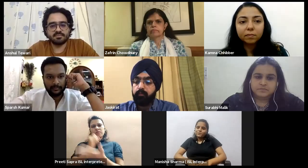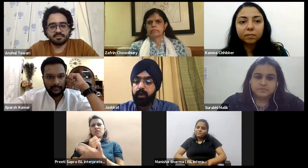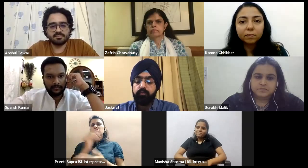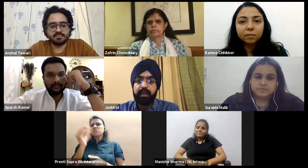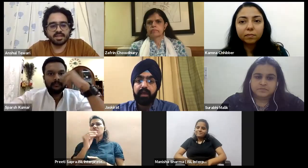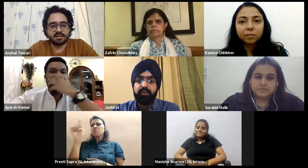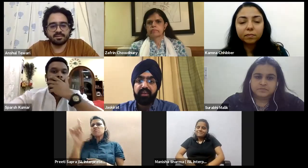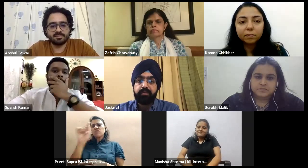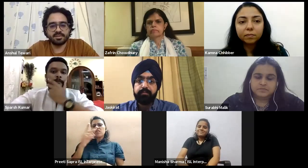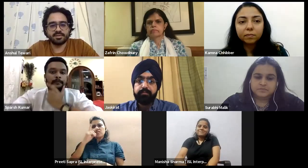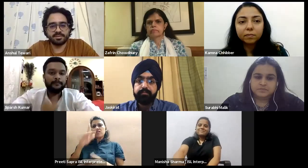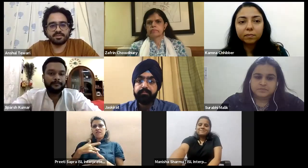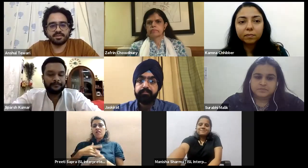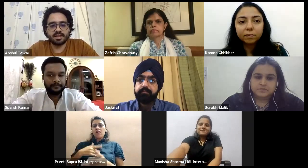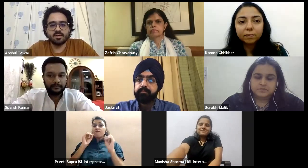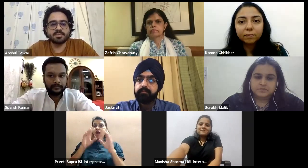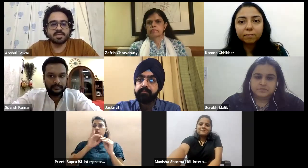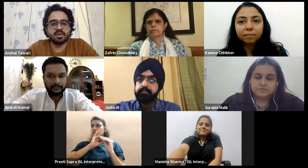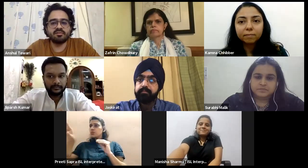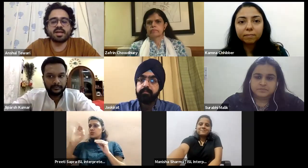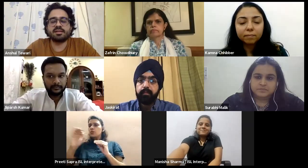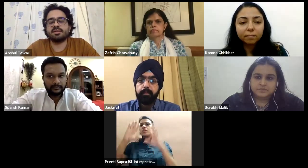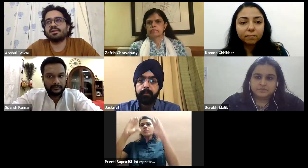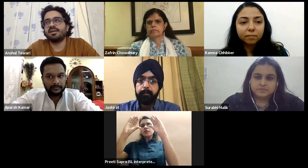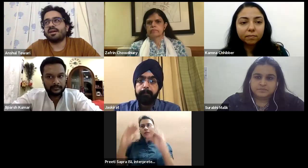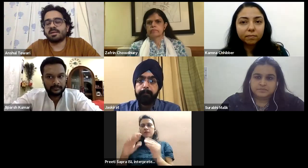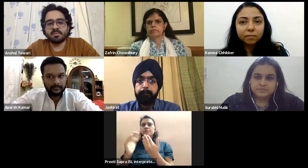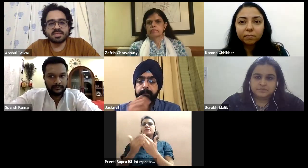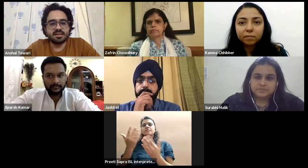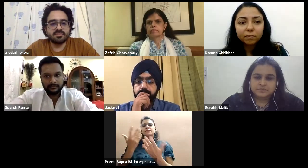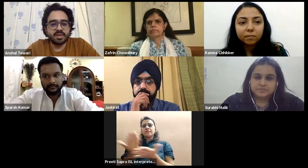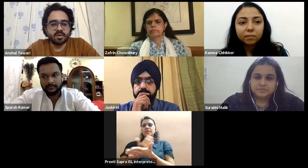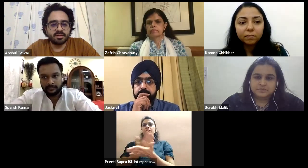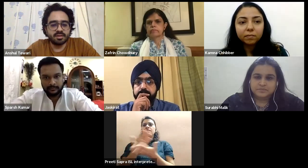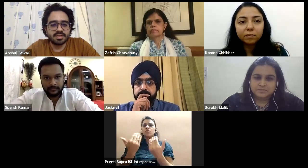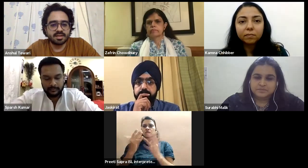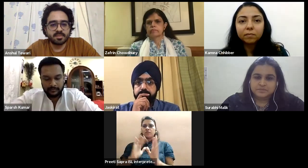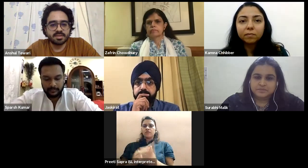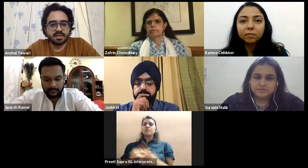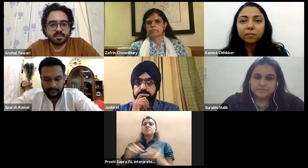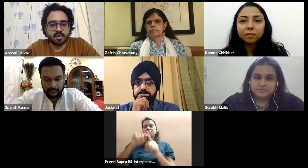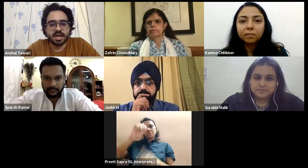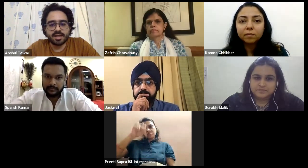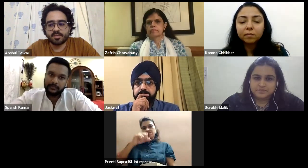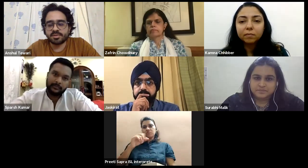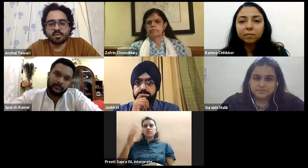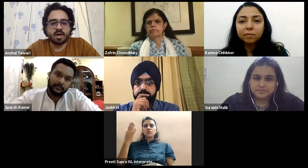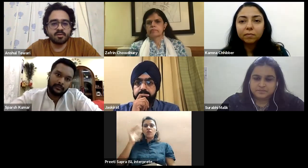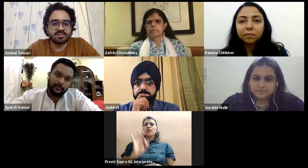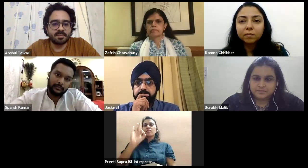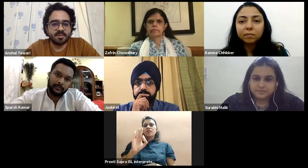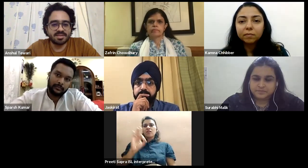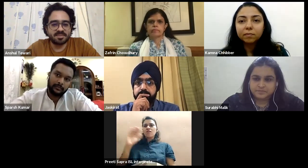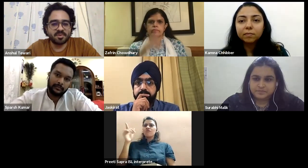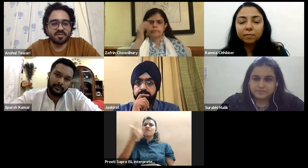helpful way of addressing it. Yeah, no, absolutely. In fact, I remember seeing this video on Instagram recently about a guy who was thrown out of